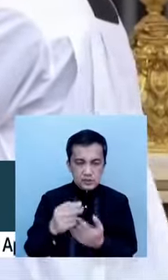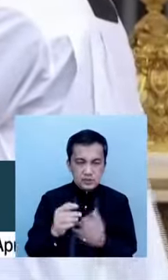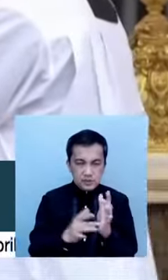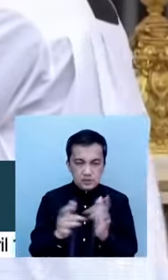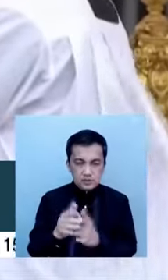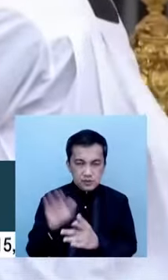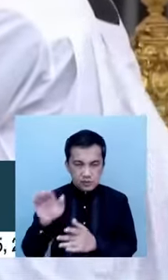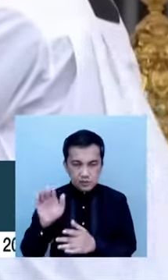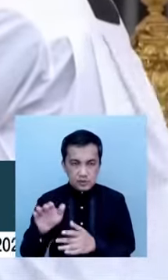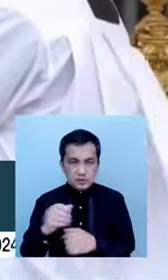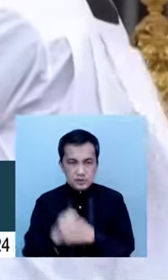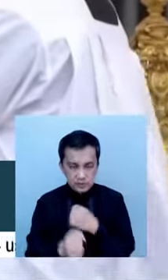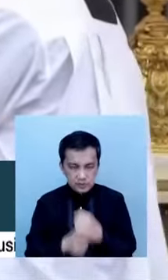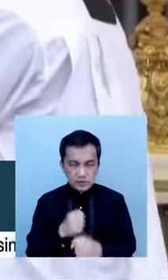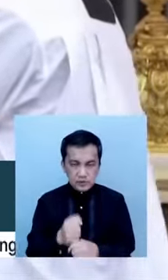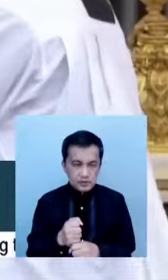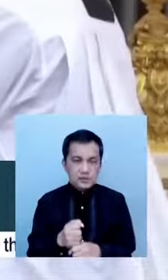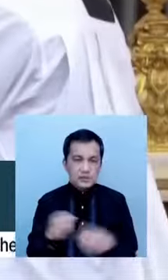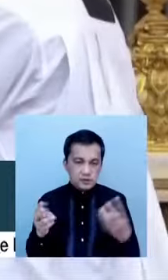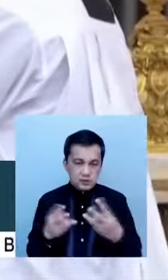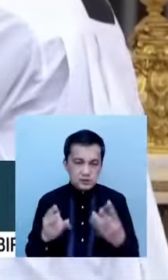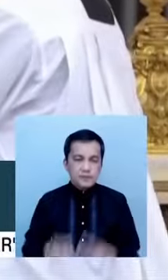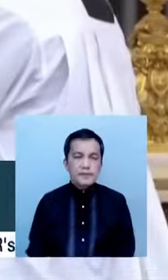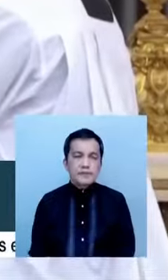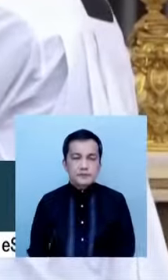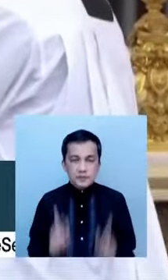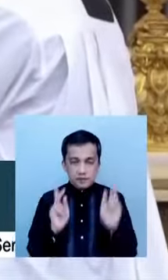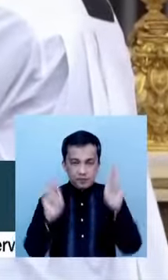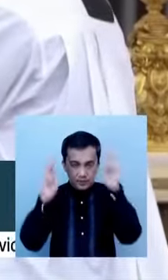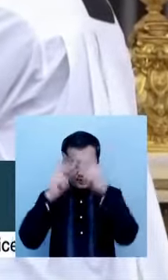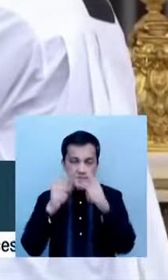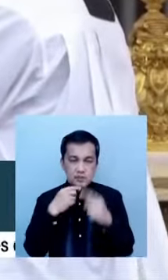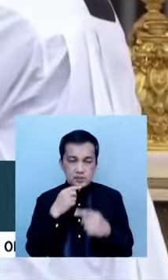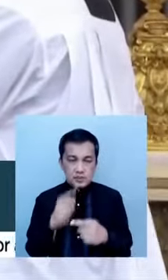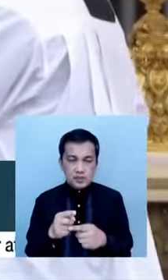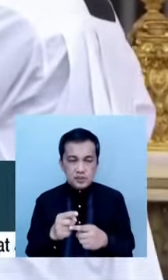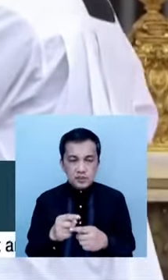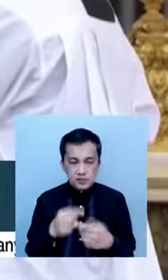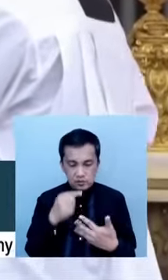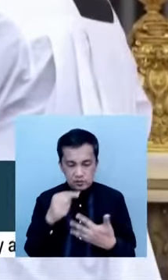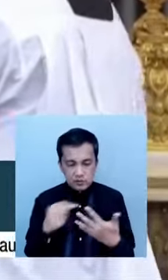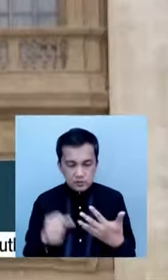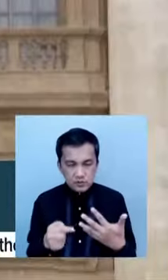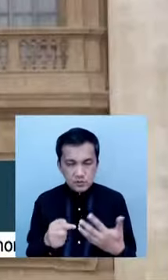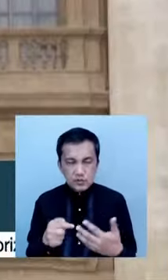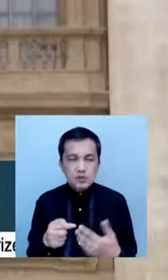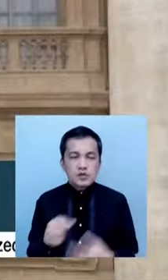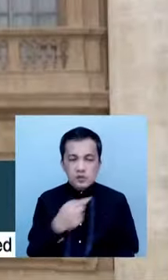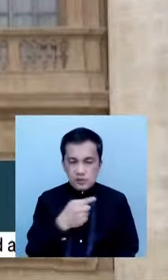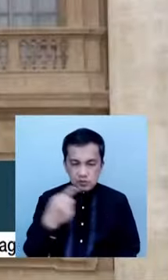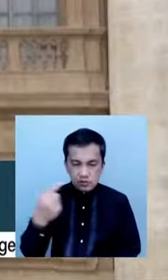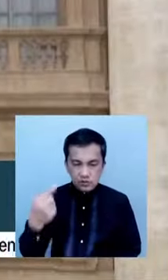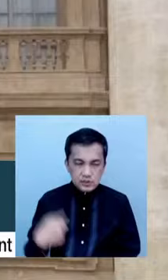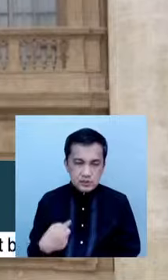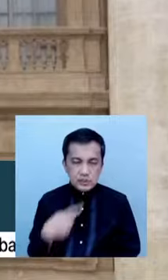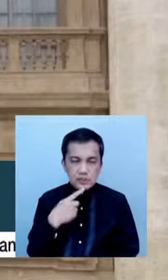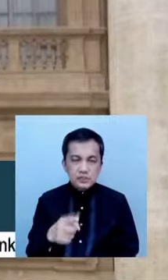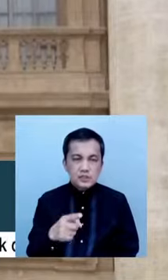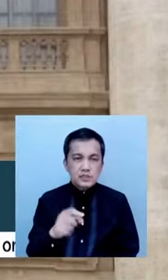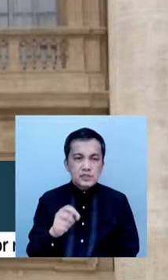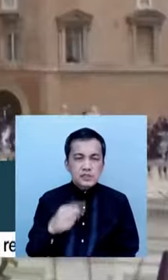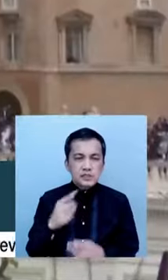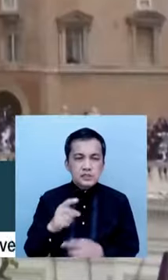suffering caused by wars. The pontiff also mentioned other flashpoints, including Ukraine, Syria, Lebanon, Myanmar, and